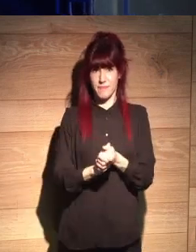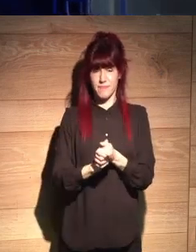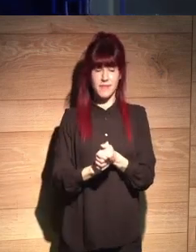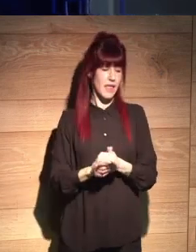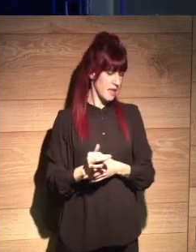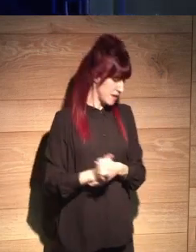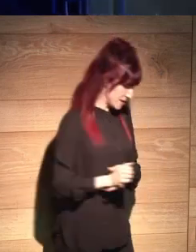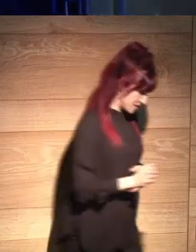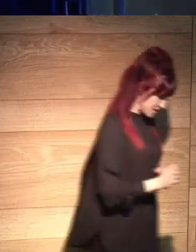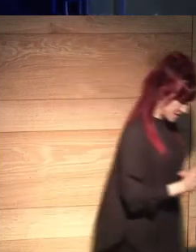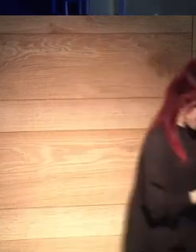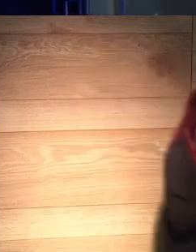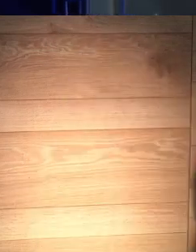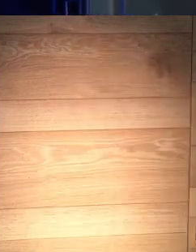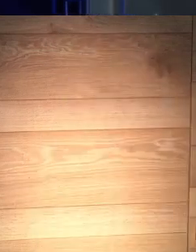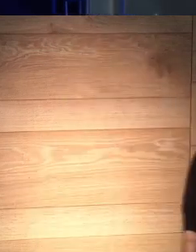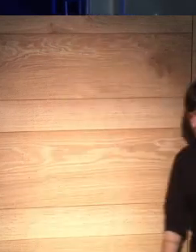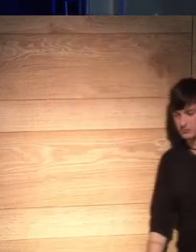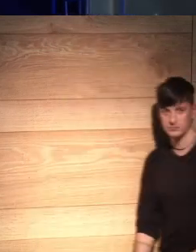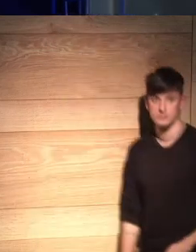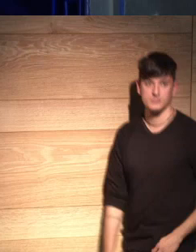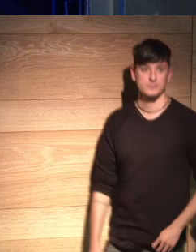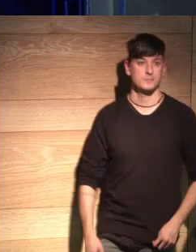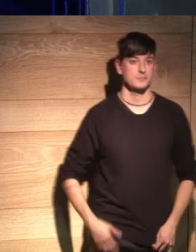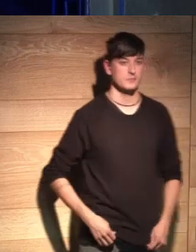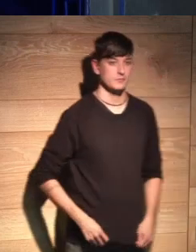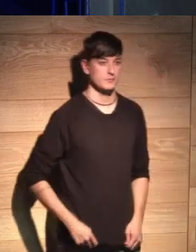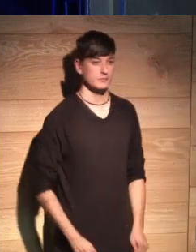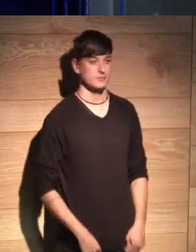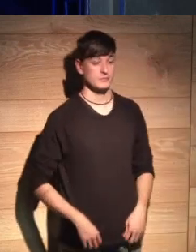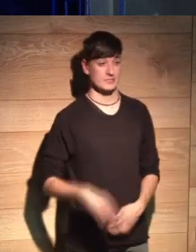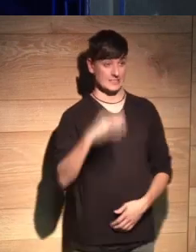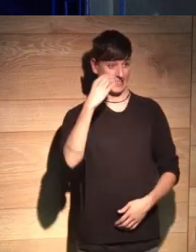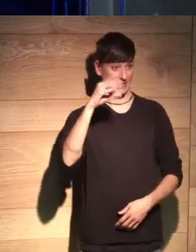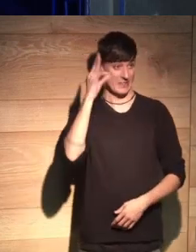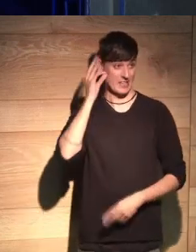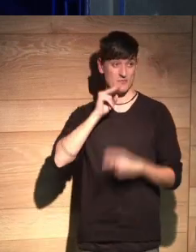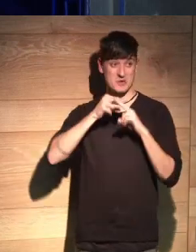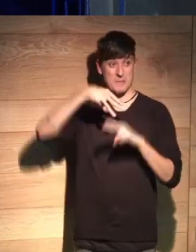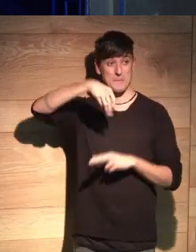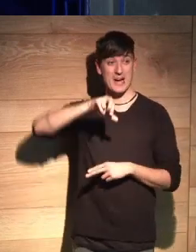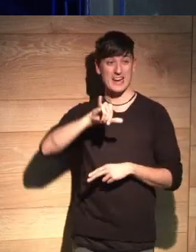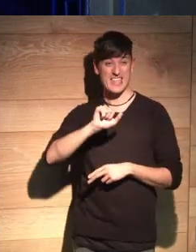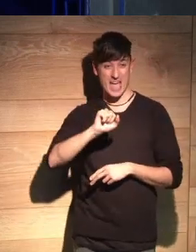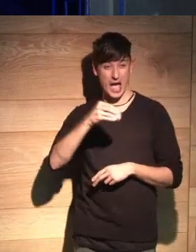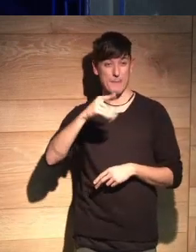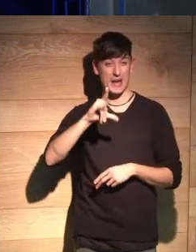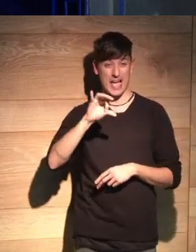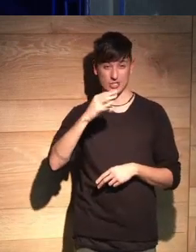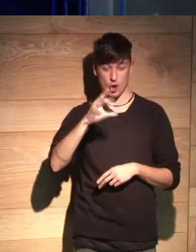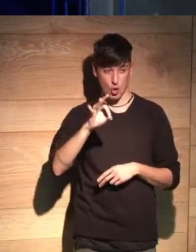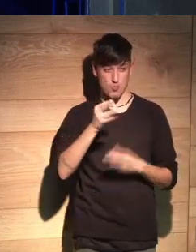too long. We go now to the next scientist that I would like to introduce to you now. She's Maria Blasco. Many of you know her